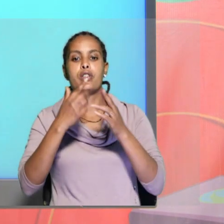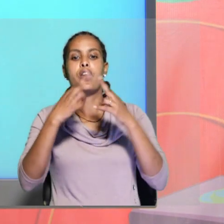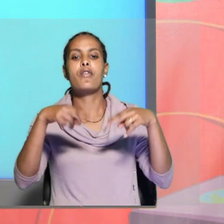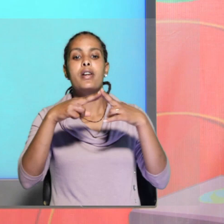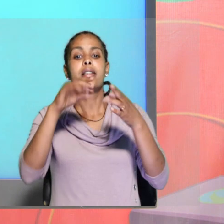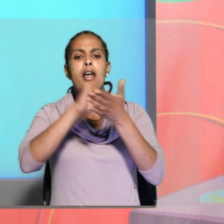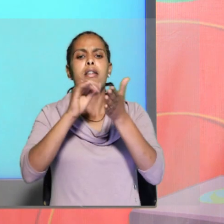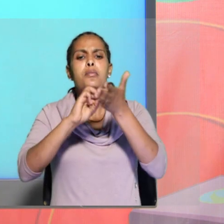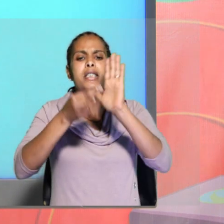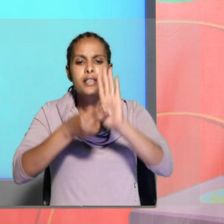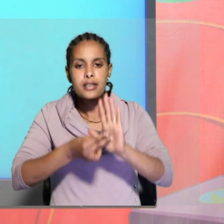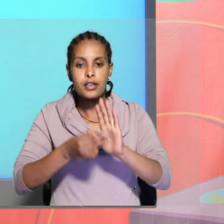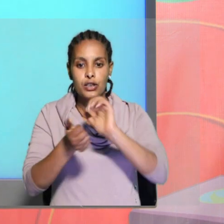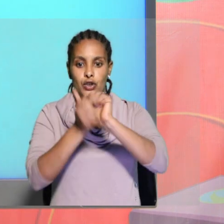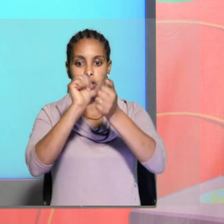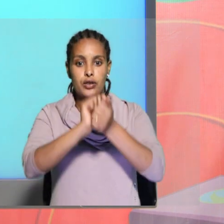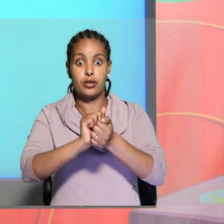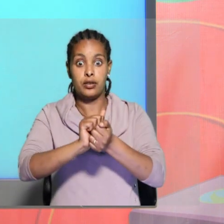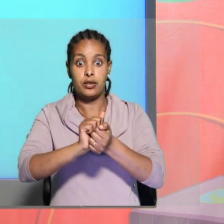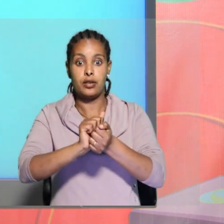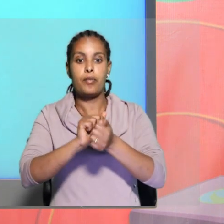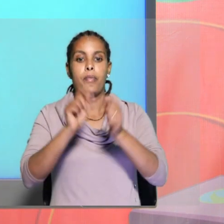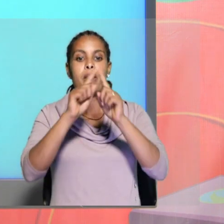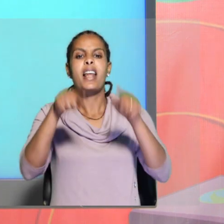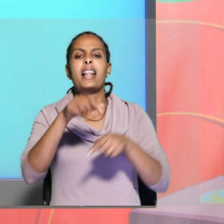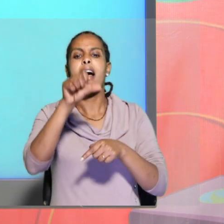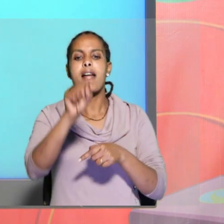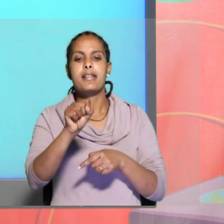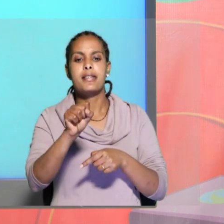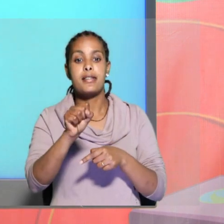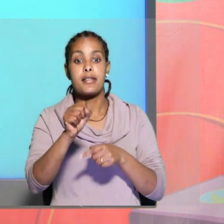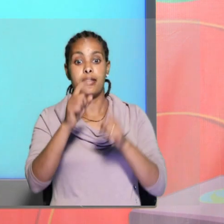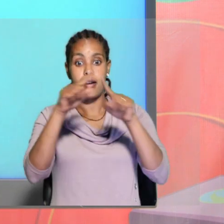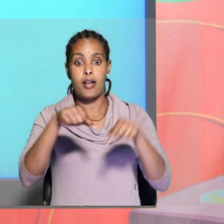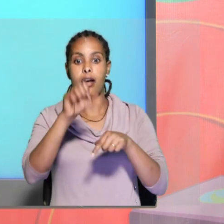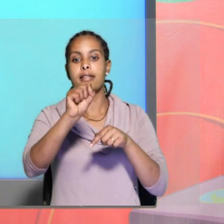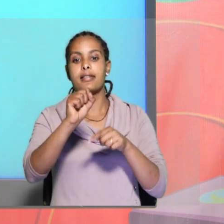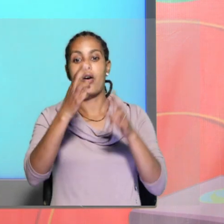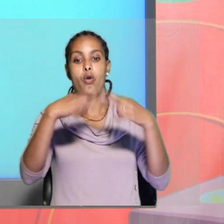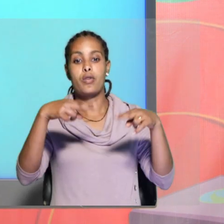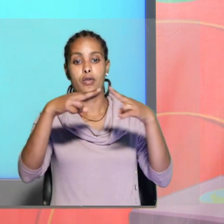means change in entropy of the universe, delta S of the universe